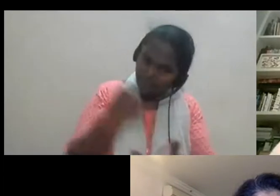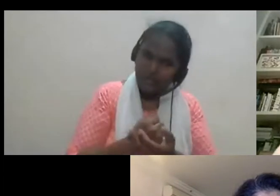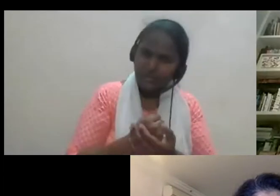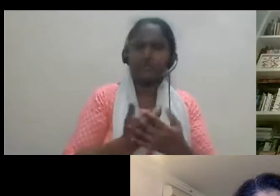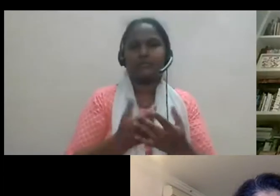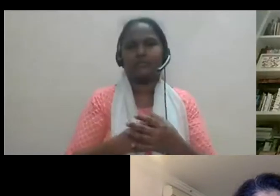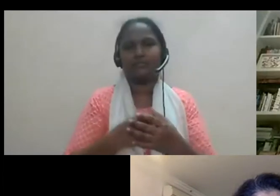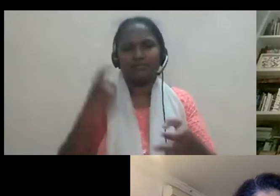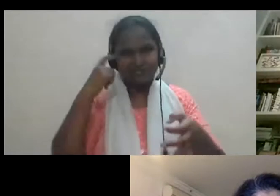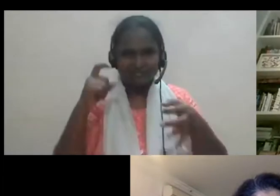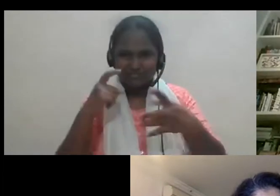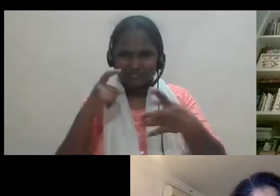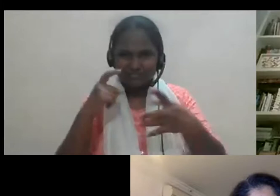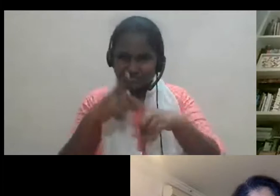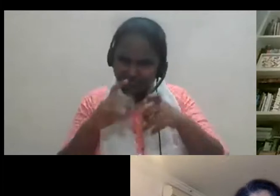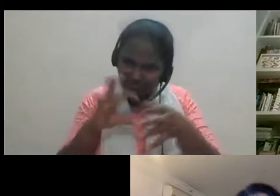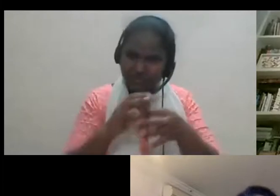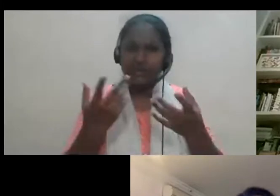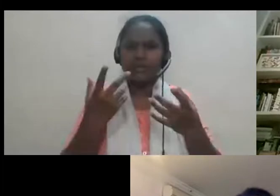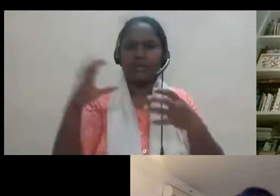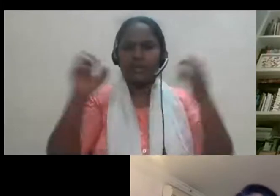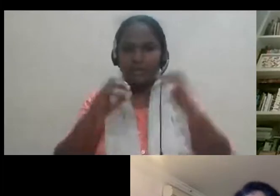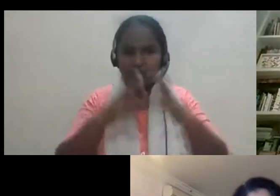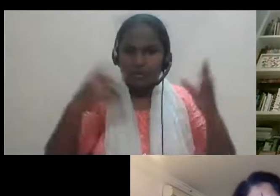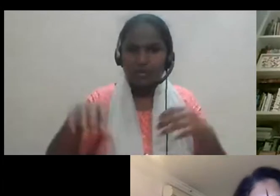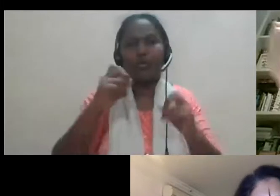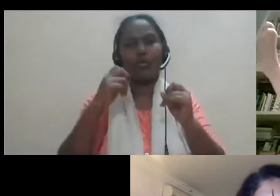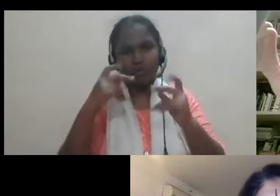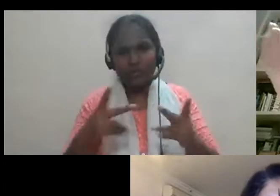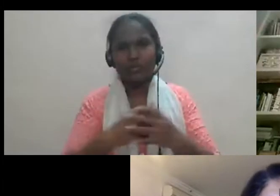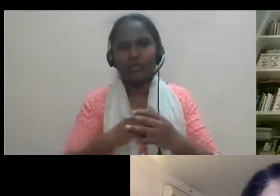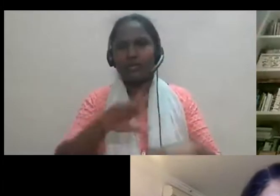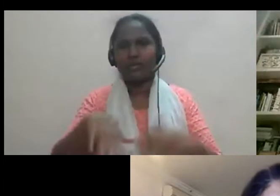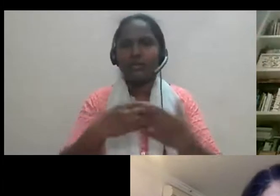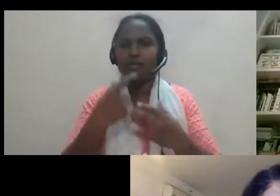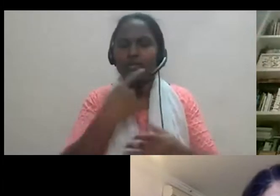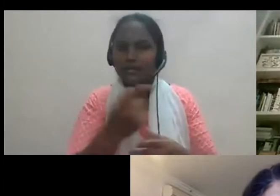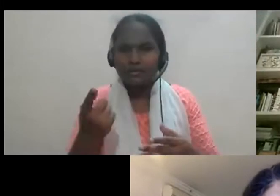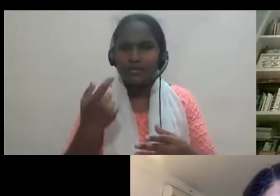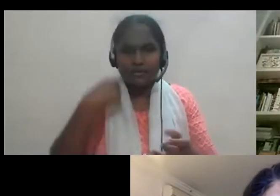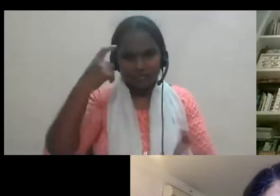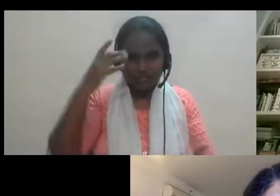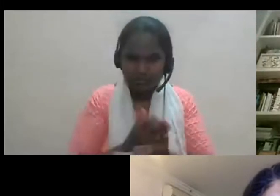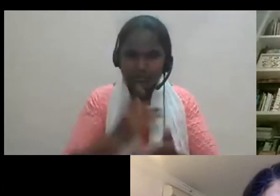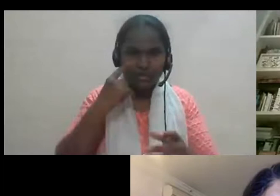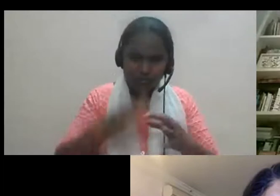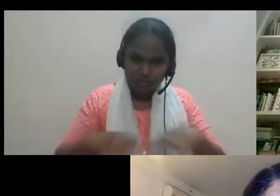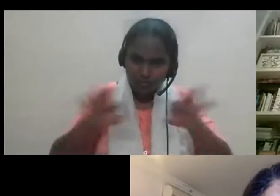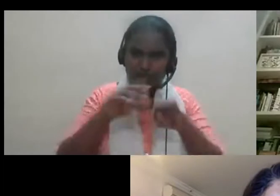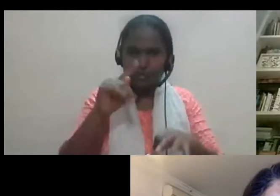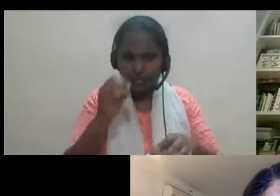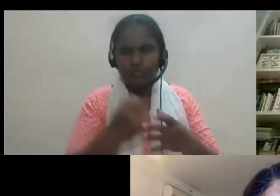must tackle them. We have to embrace them and say, okay, but always I believe it's important